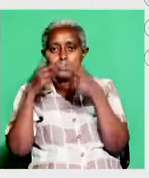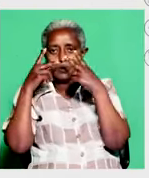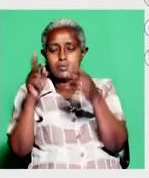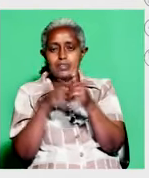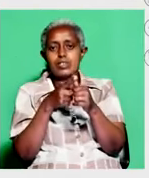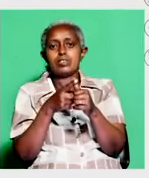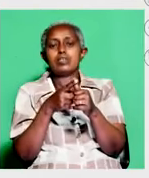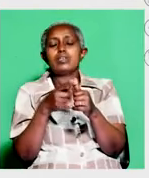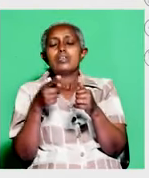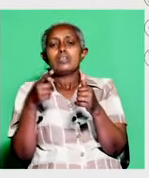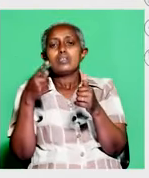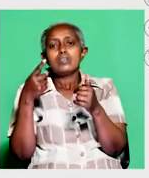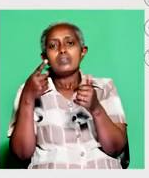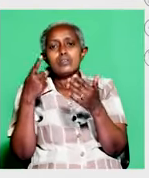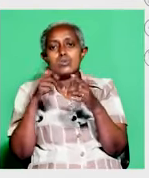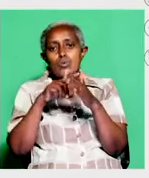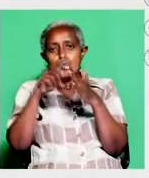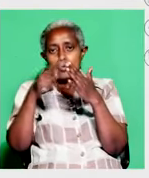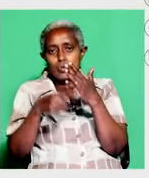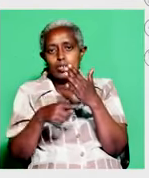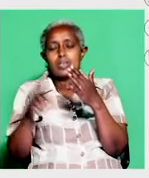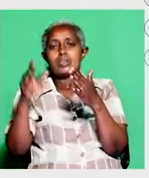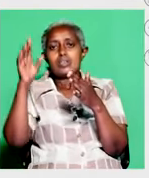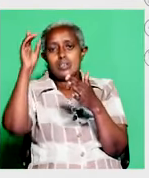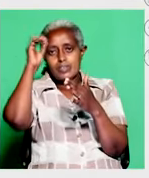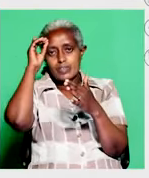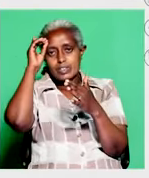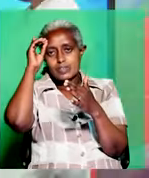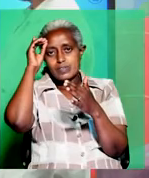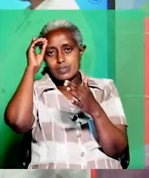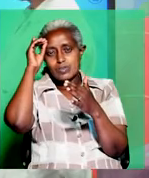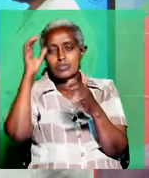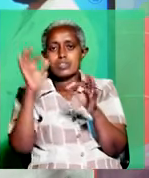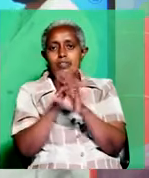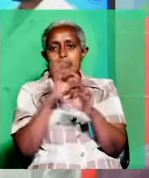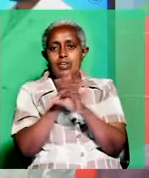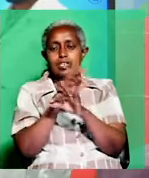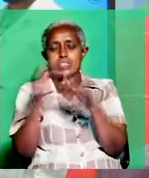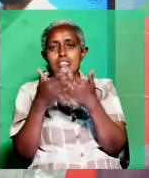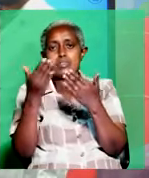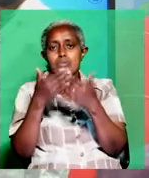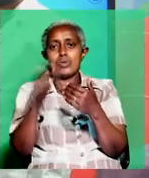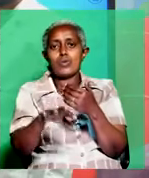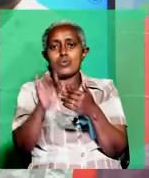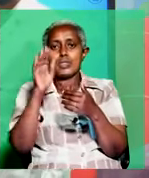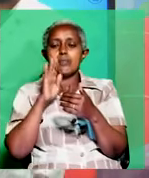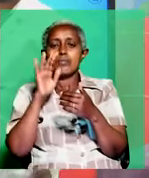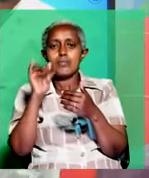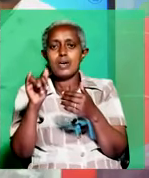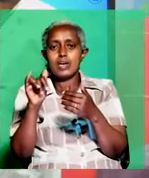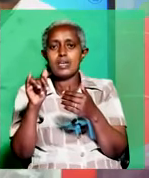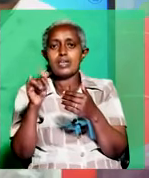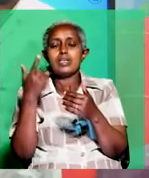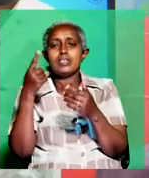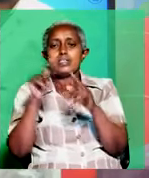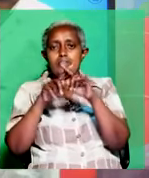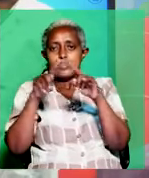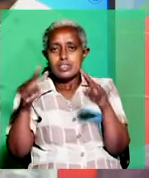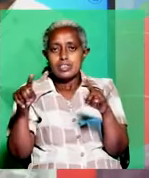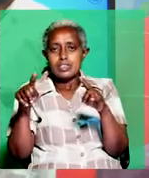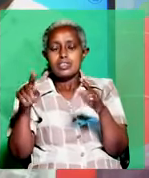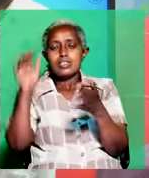also seen their order derivatives of a function. Simply it is obtained by